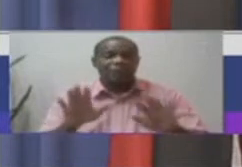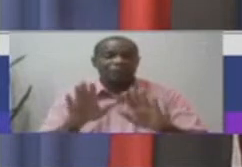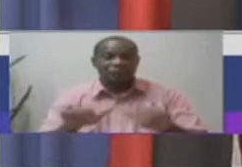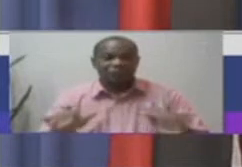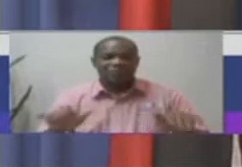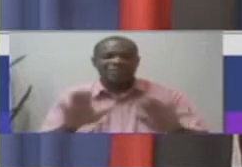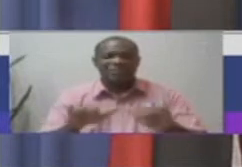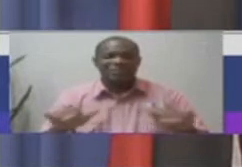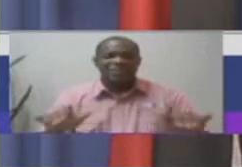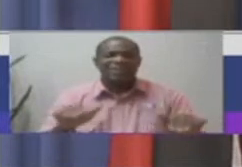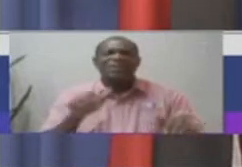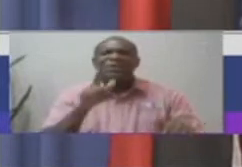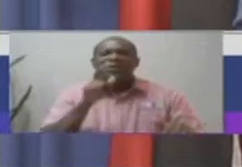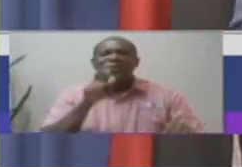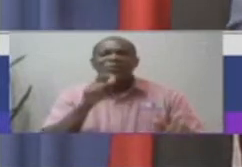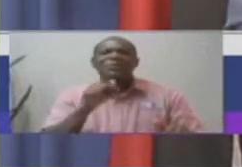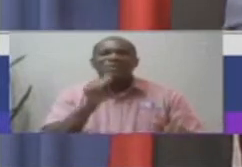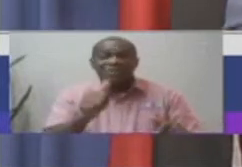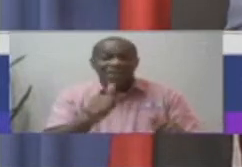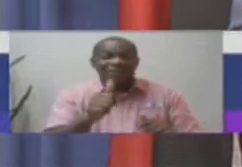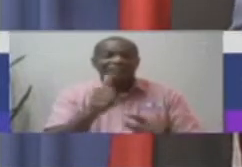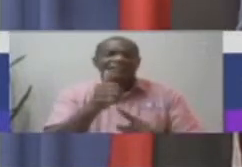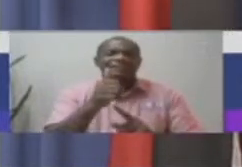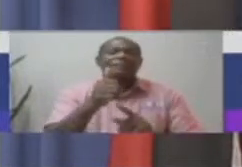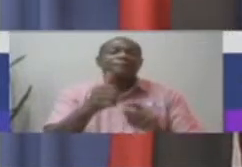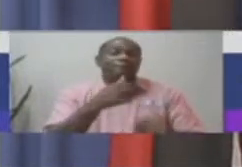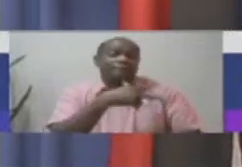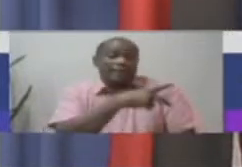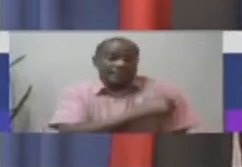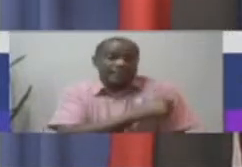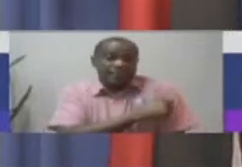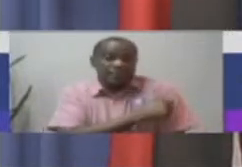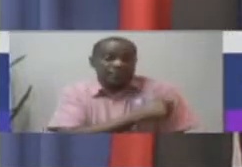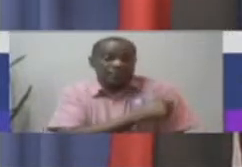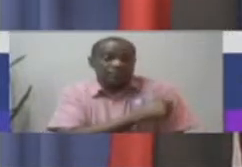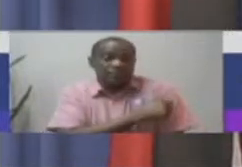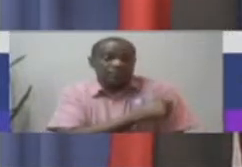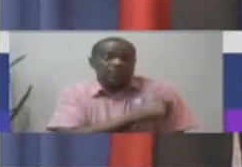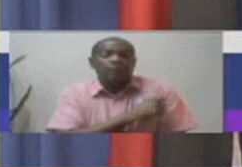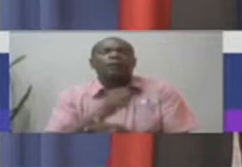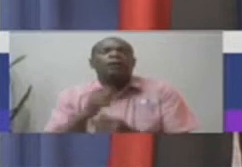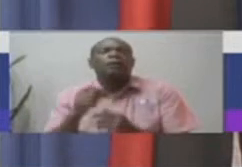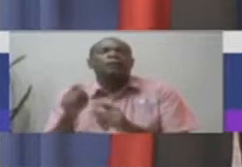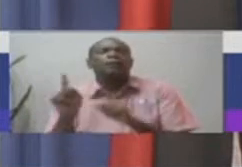vaccines that are applied to children, arriving with parents